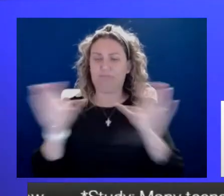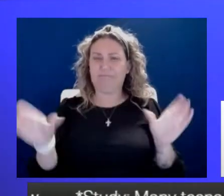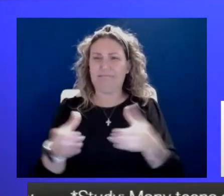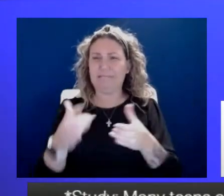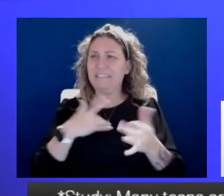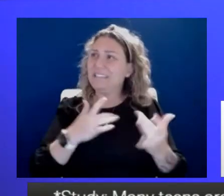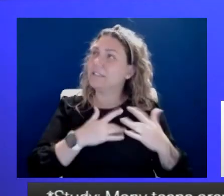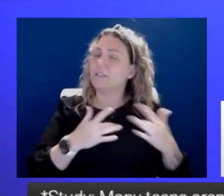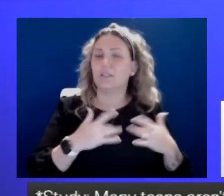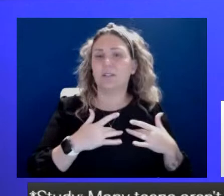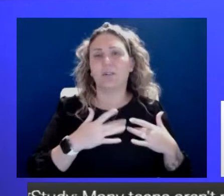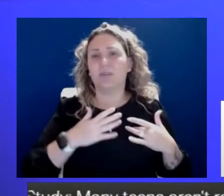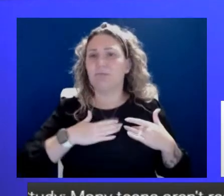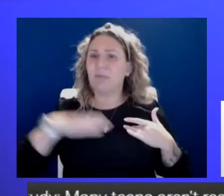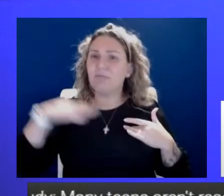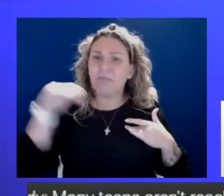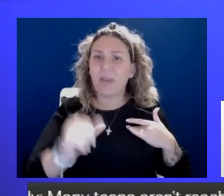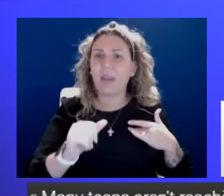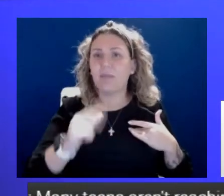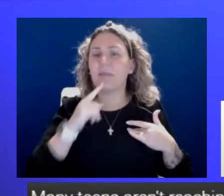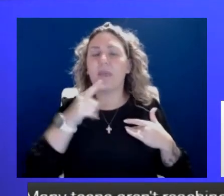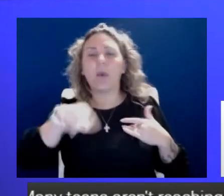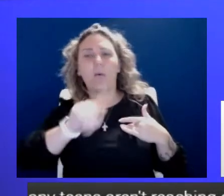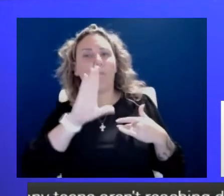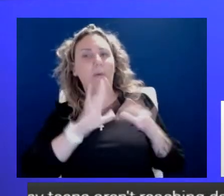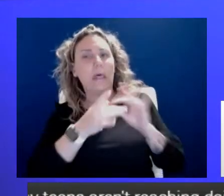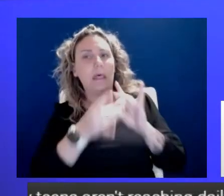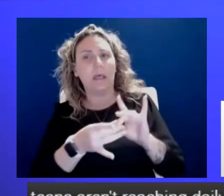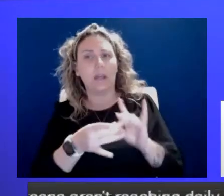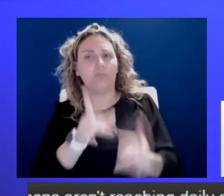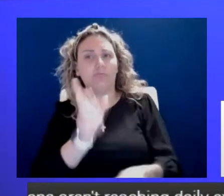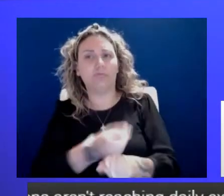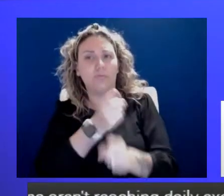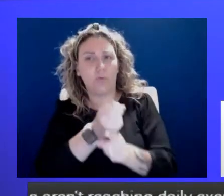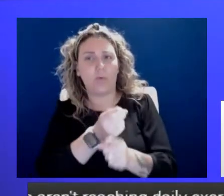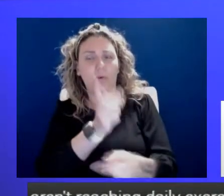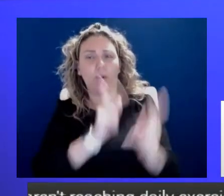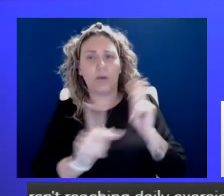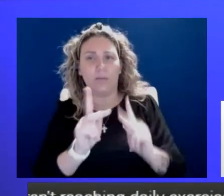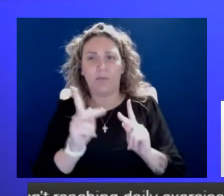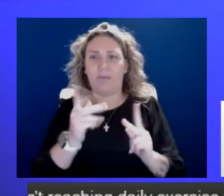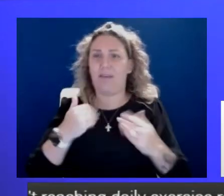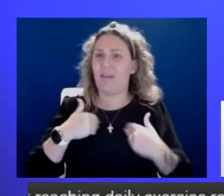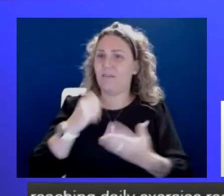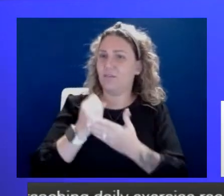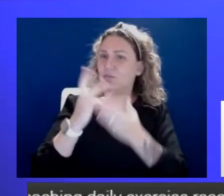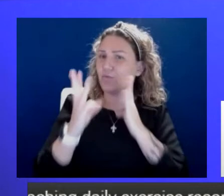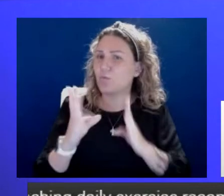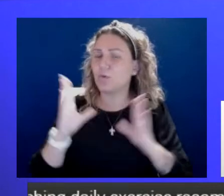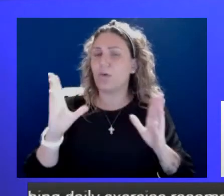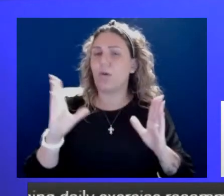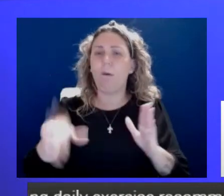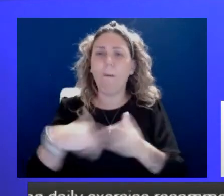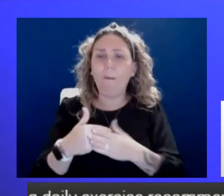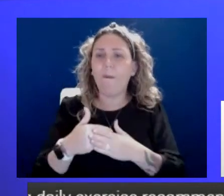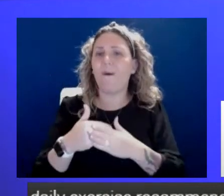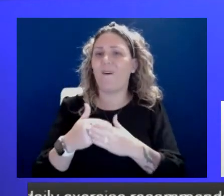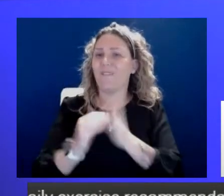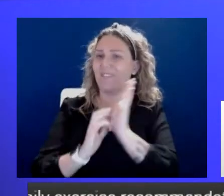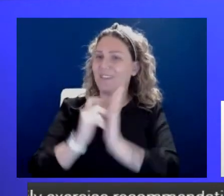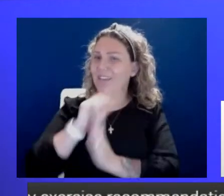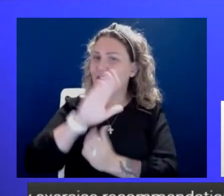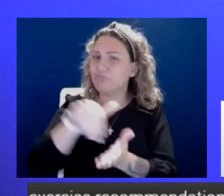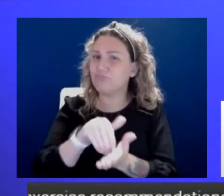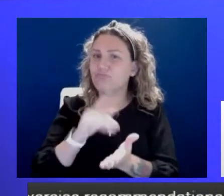issue, they'll get you connected to the right folks. We've got social workers in all of our cancer centers that can help with these types of issues and